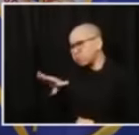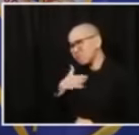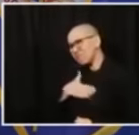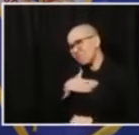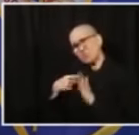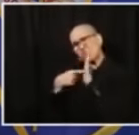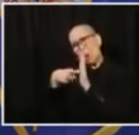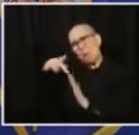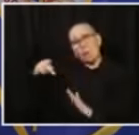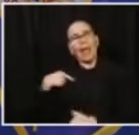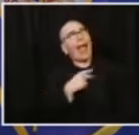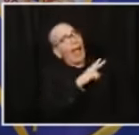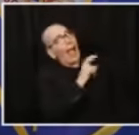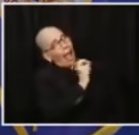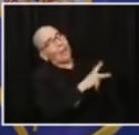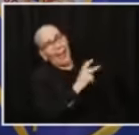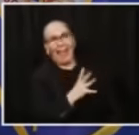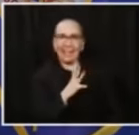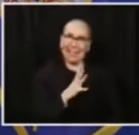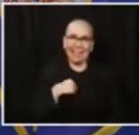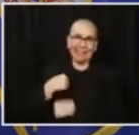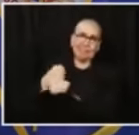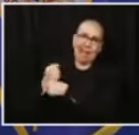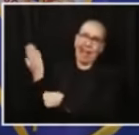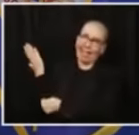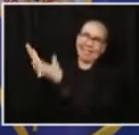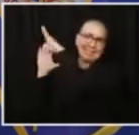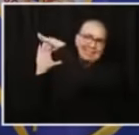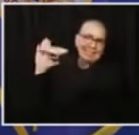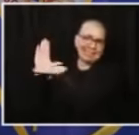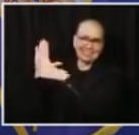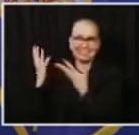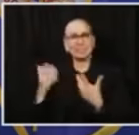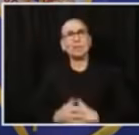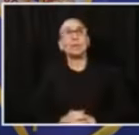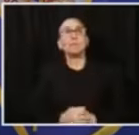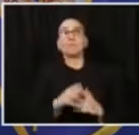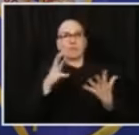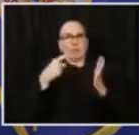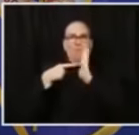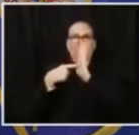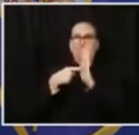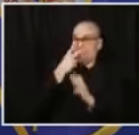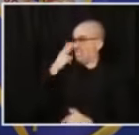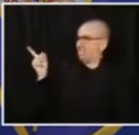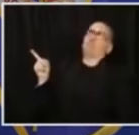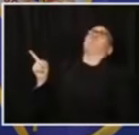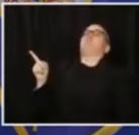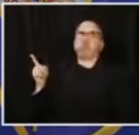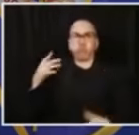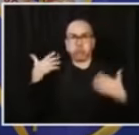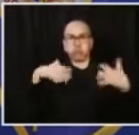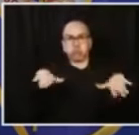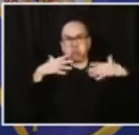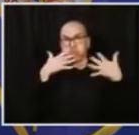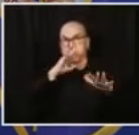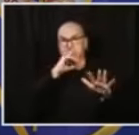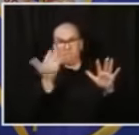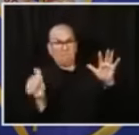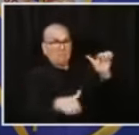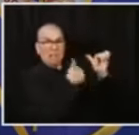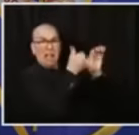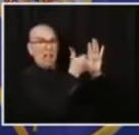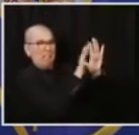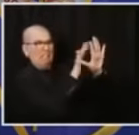the purpose of this slide is really to show you just how complicated some of the details are about these vaccines. So you heard Pfizer has to